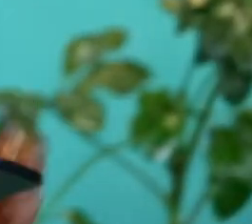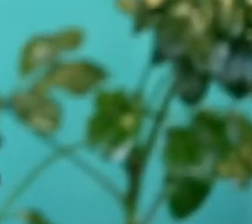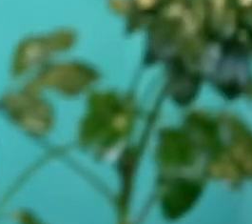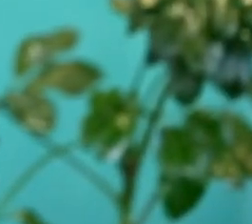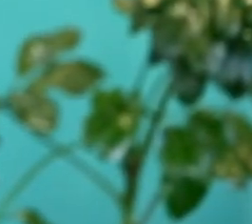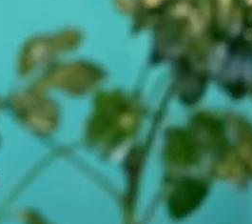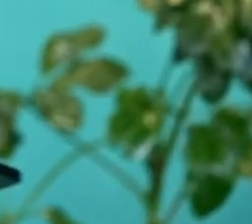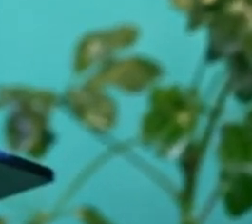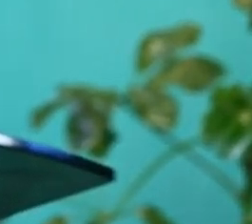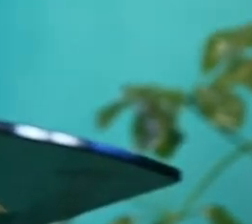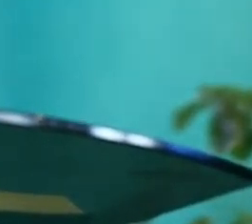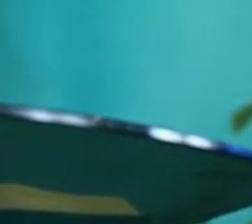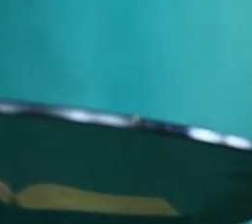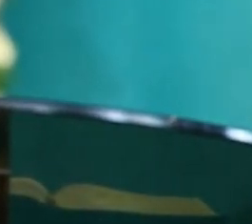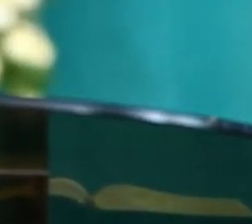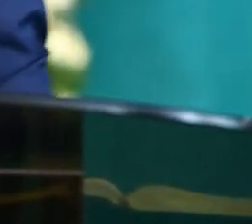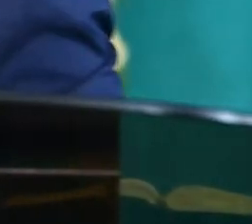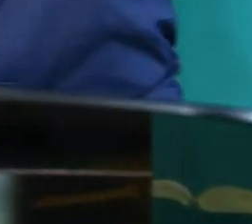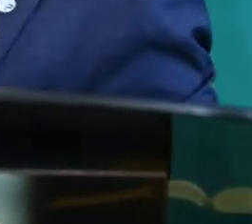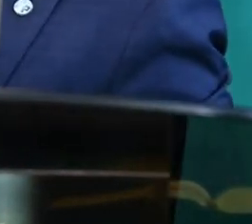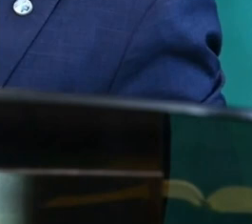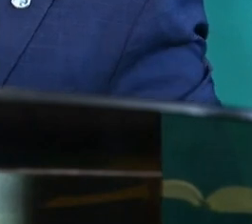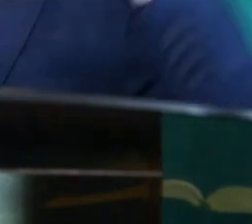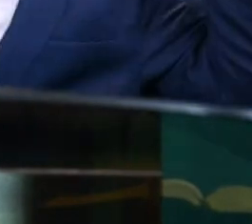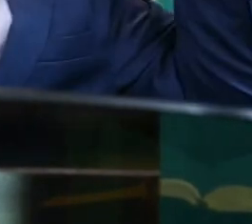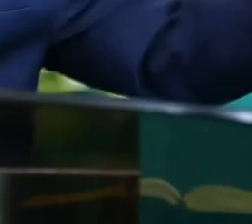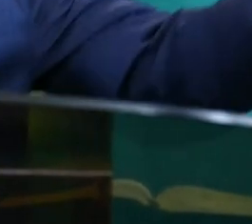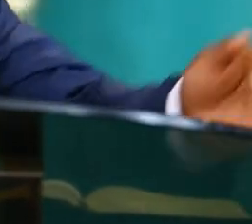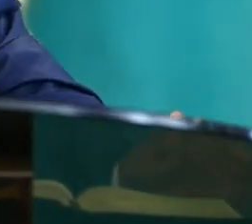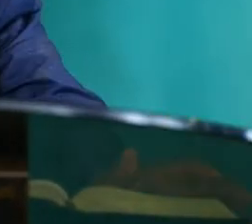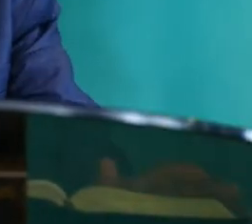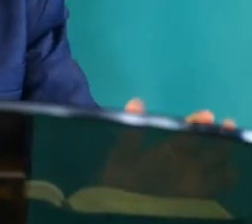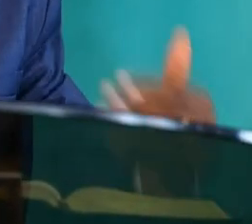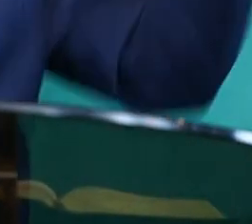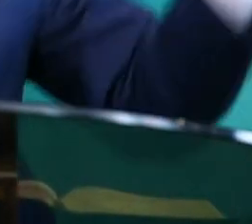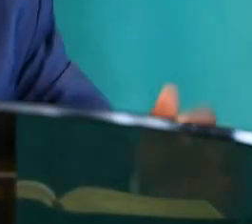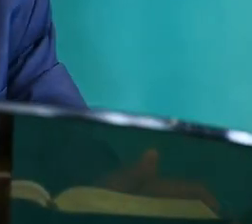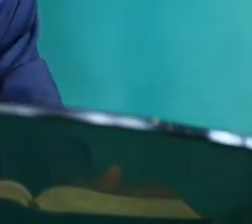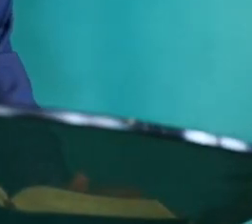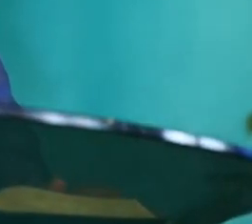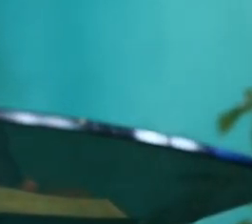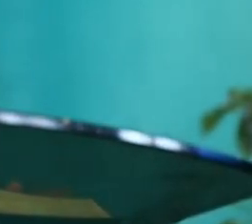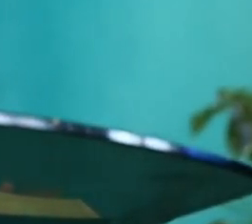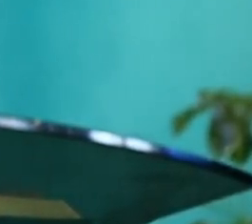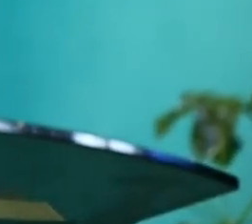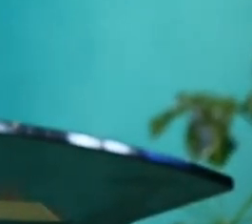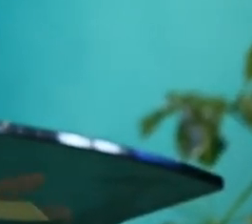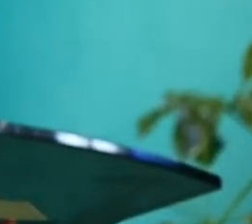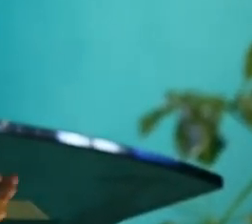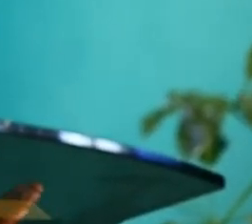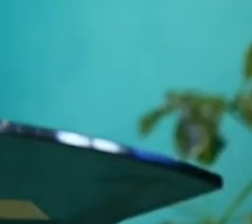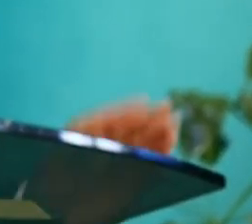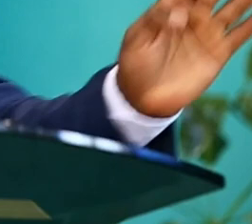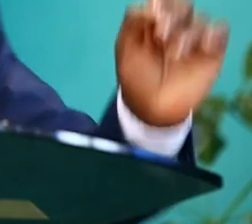keep up appearances. They want to live up to a certain standard. They want to show that they love and care for their spouses. In